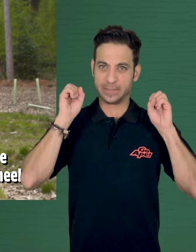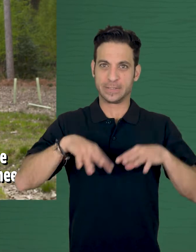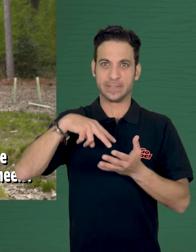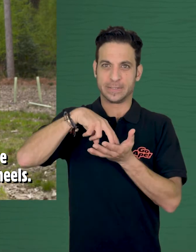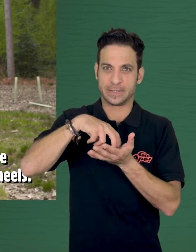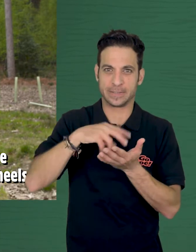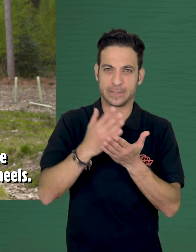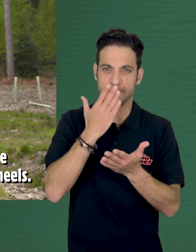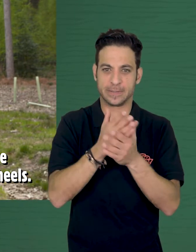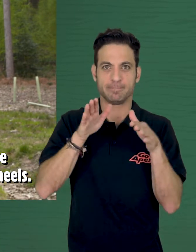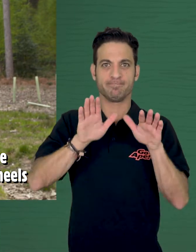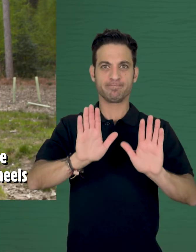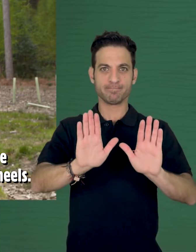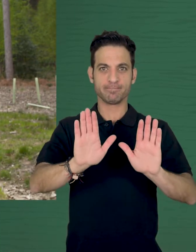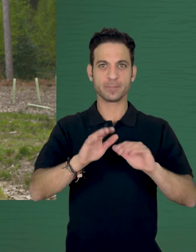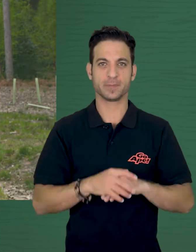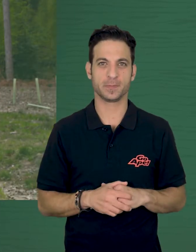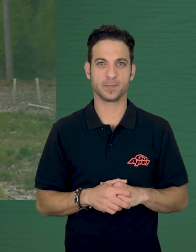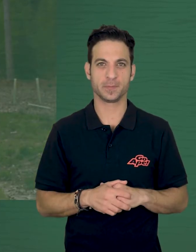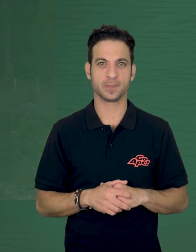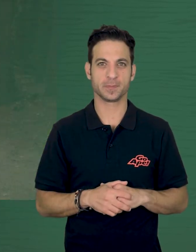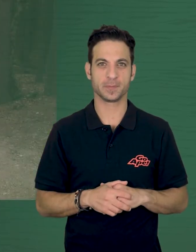on the segway. Keep the weight in your heels.